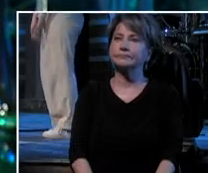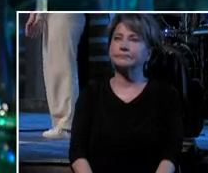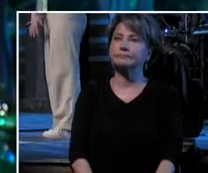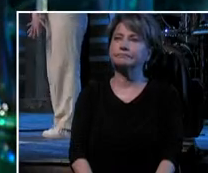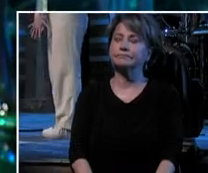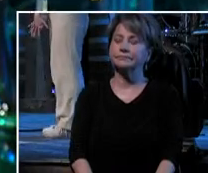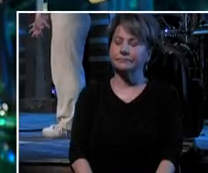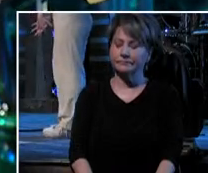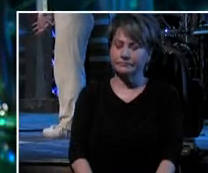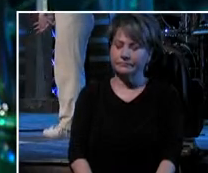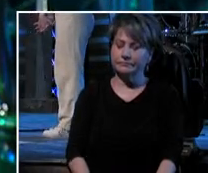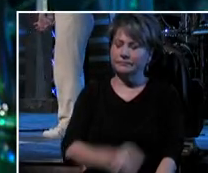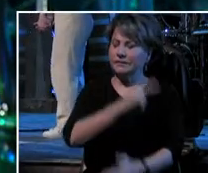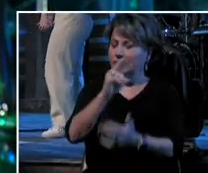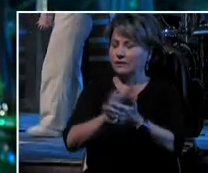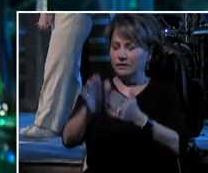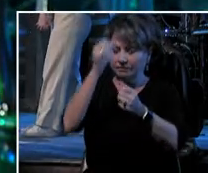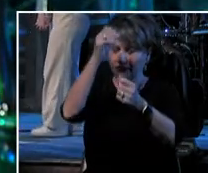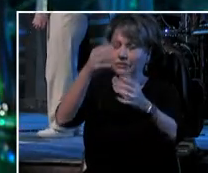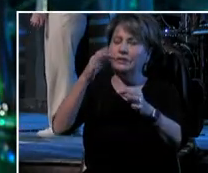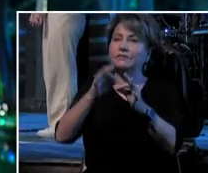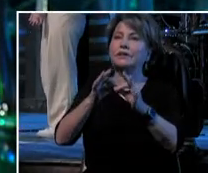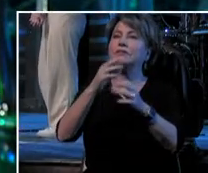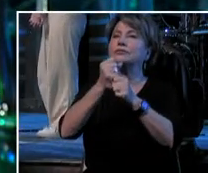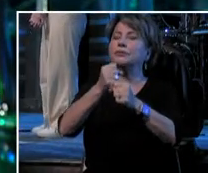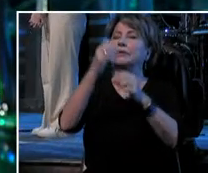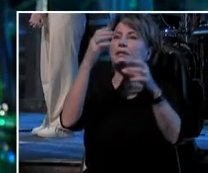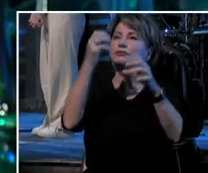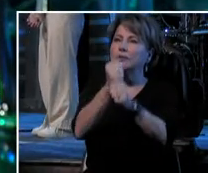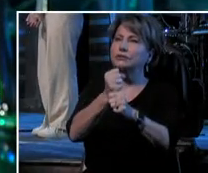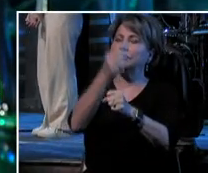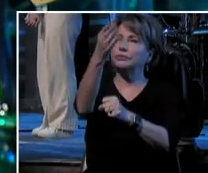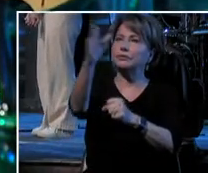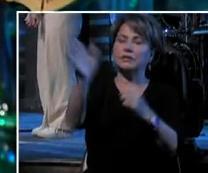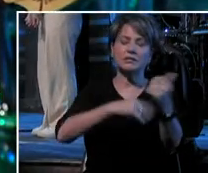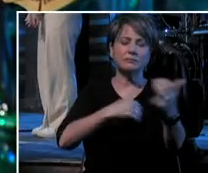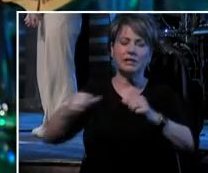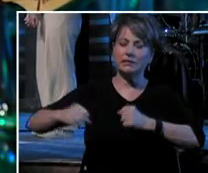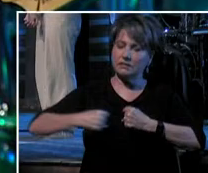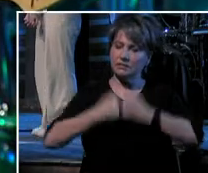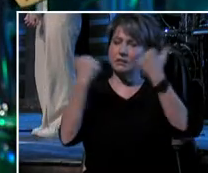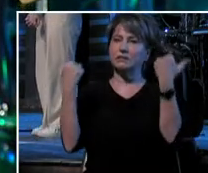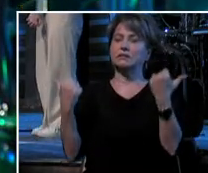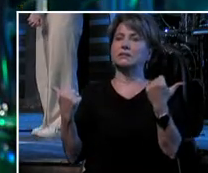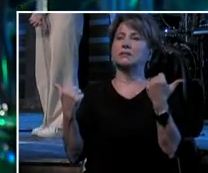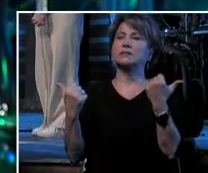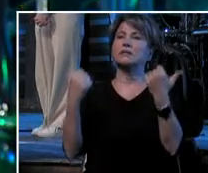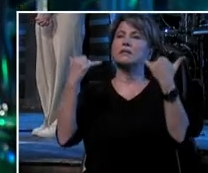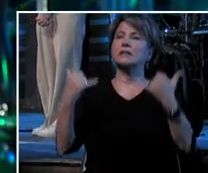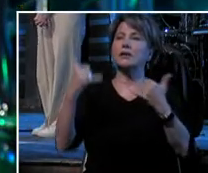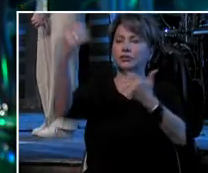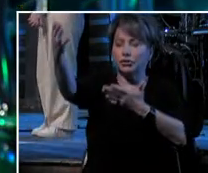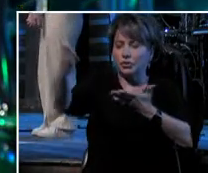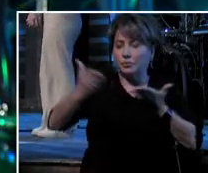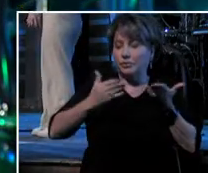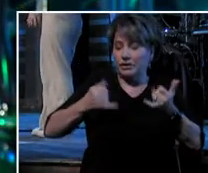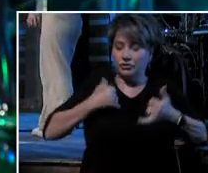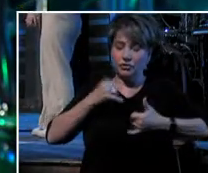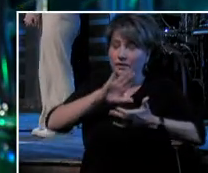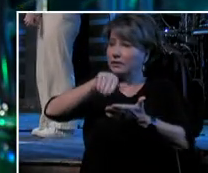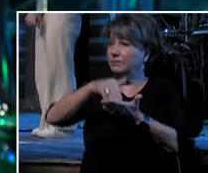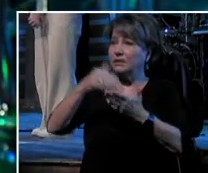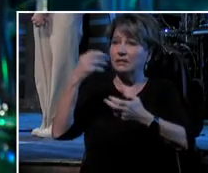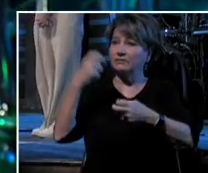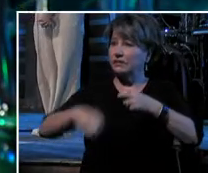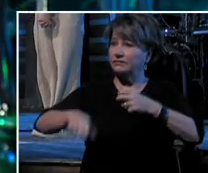But we thank you that you are faithful and true, that we can trust you no matter what we face in this life. Lord, that you can bring joy in the midst of